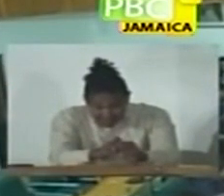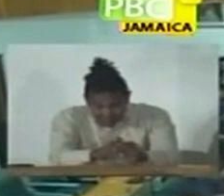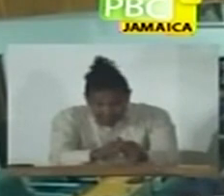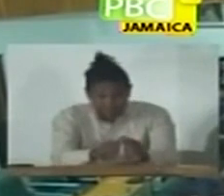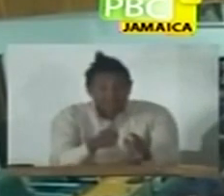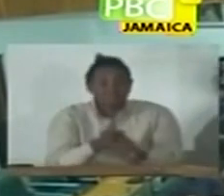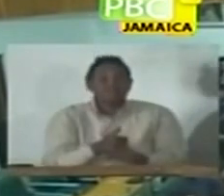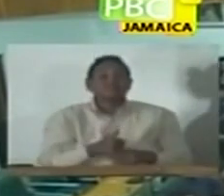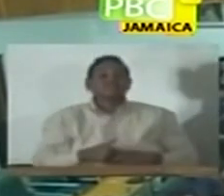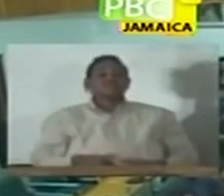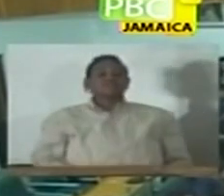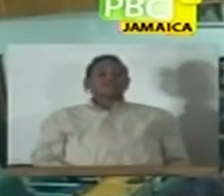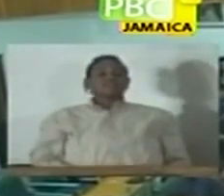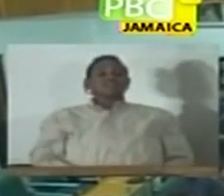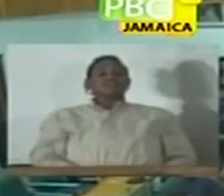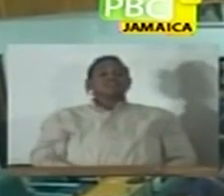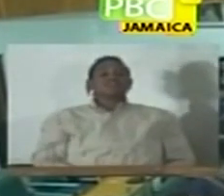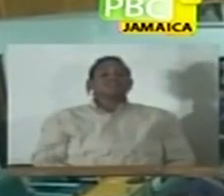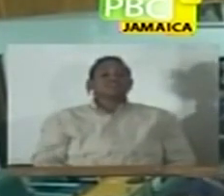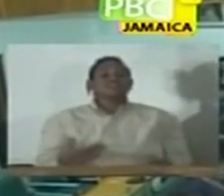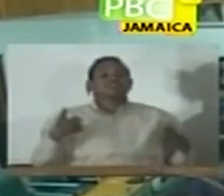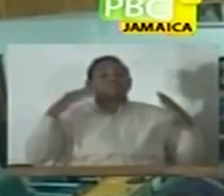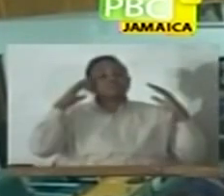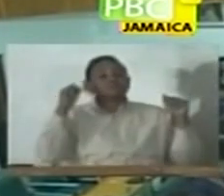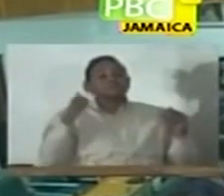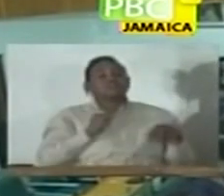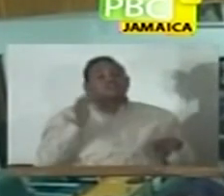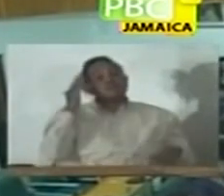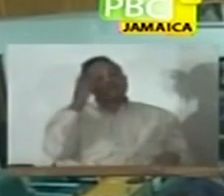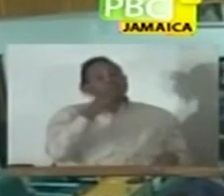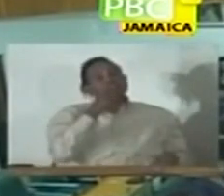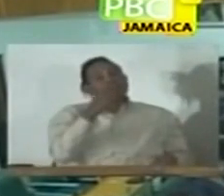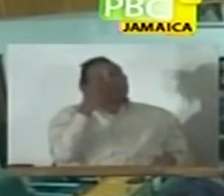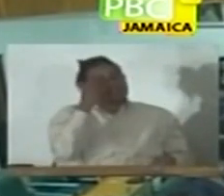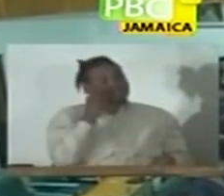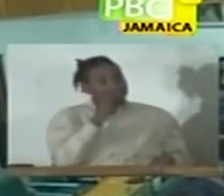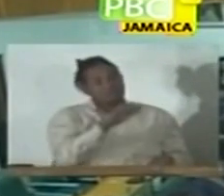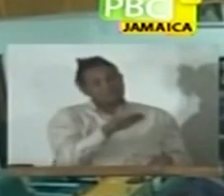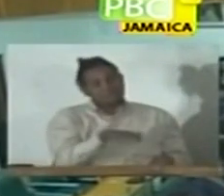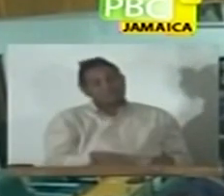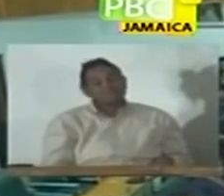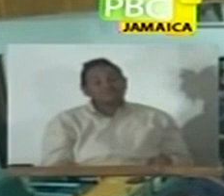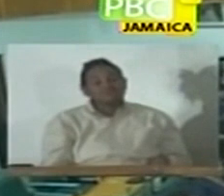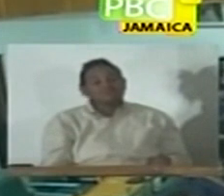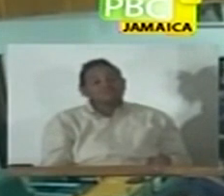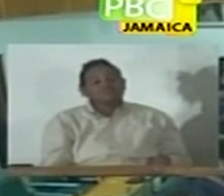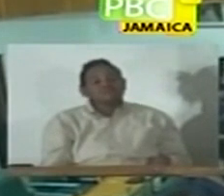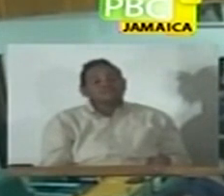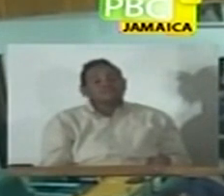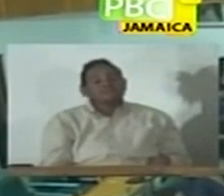Mr. President, your eyes closed. I know you're not sleeping. So you are.